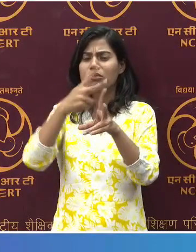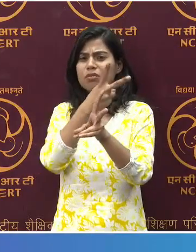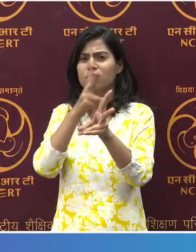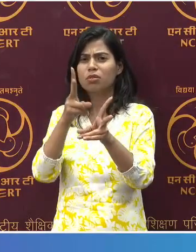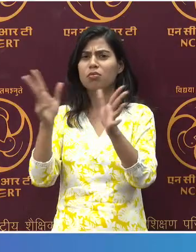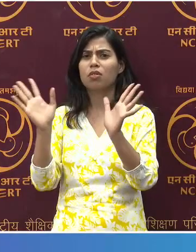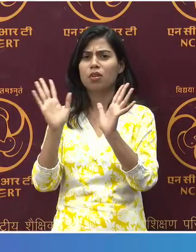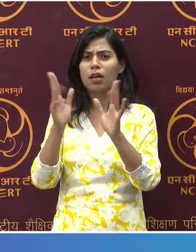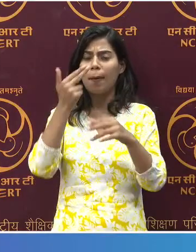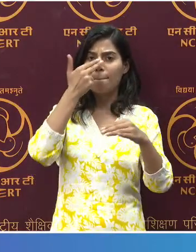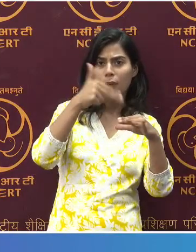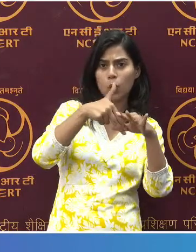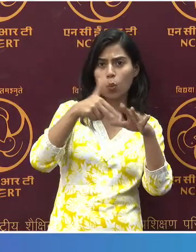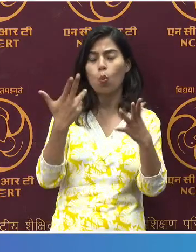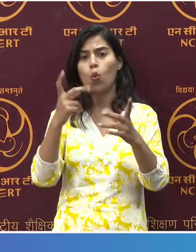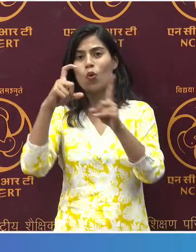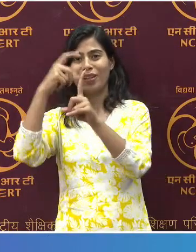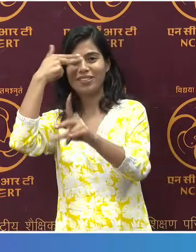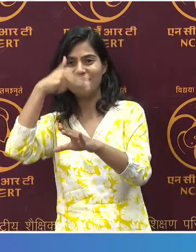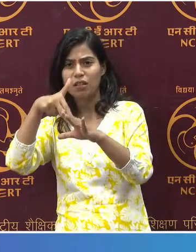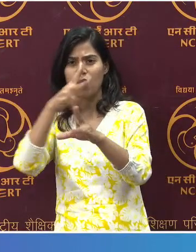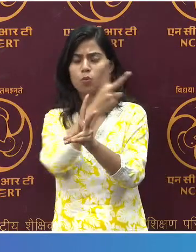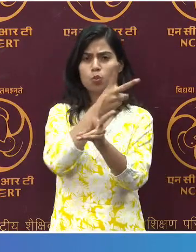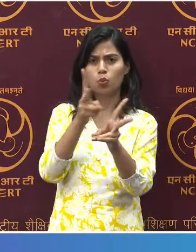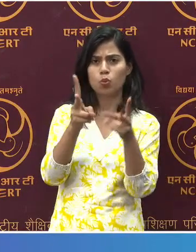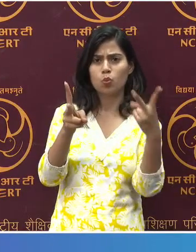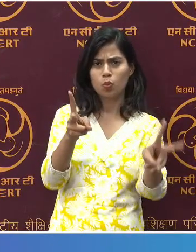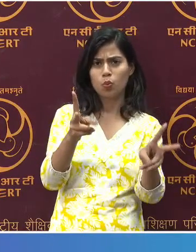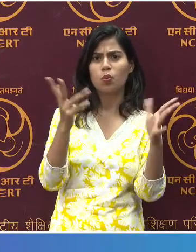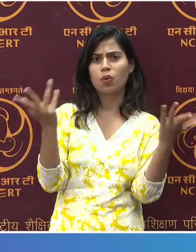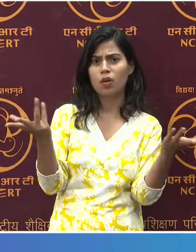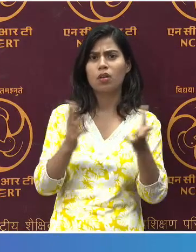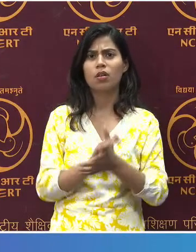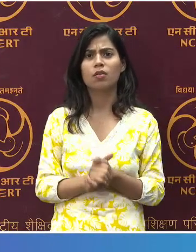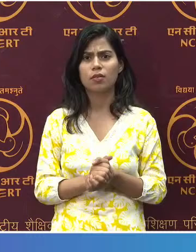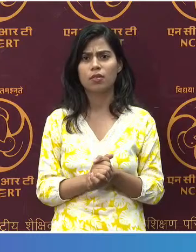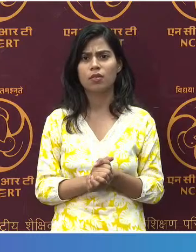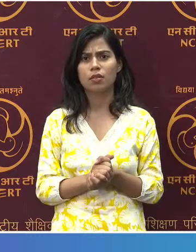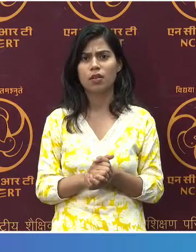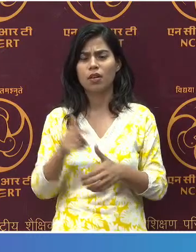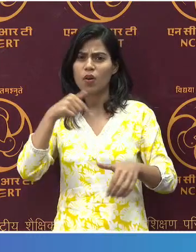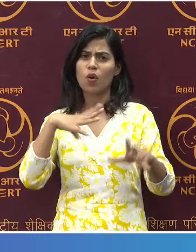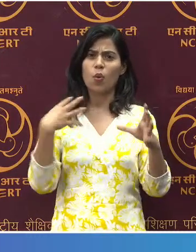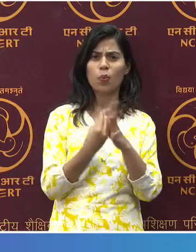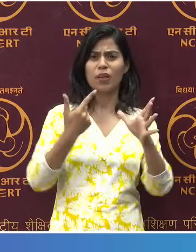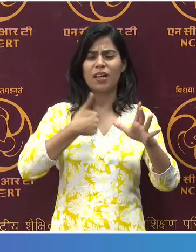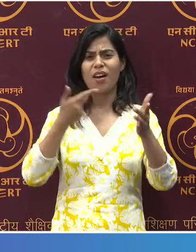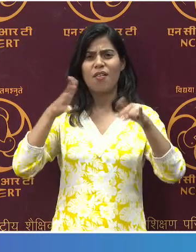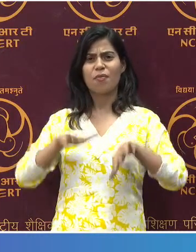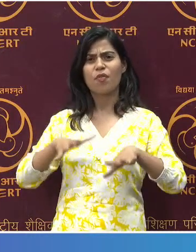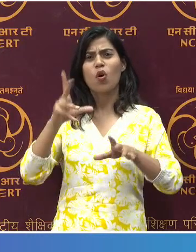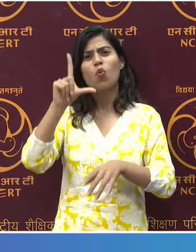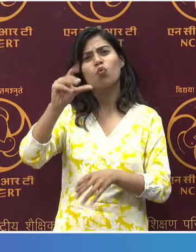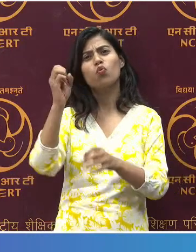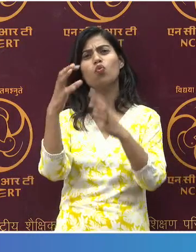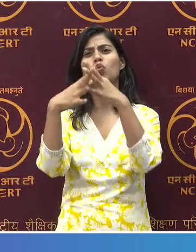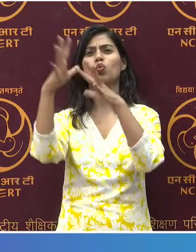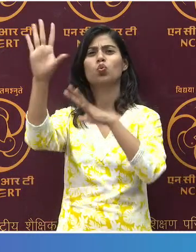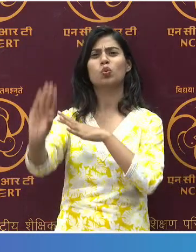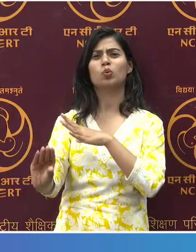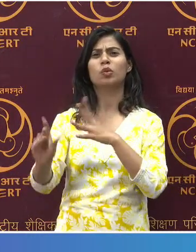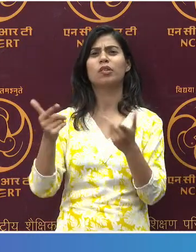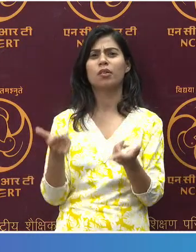In case of petrol or diesel, the fuels is there, but the combustion incomplete is there, because actually we have no any kind of engine that will